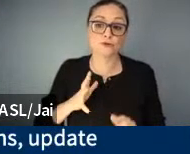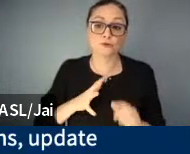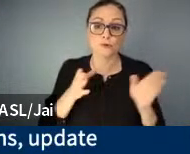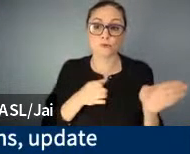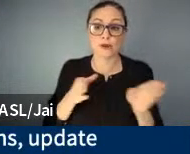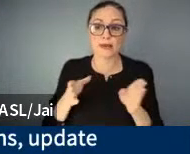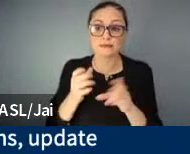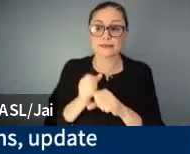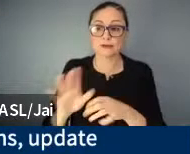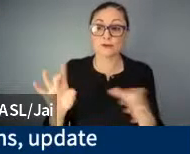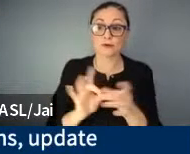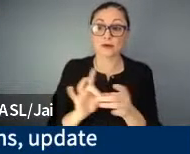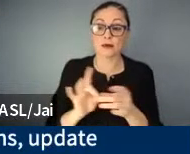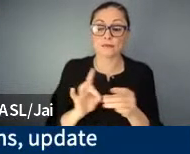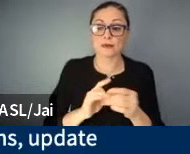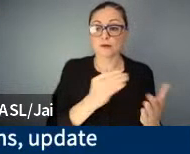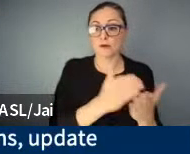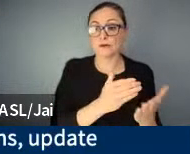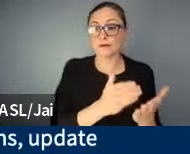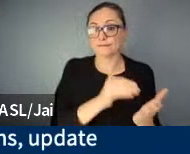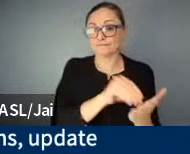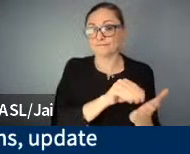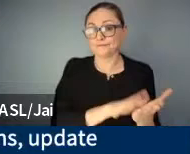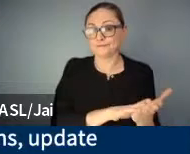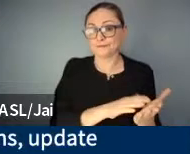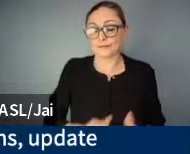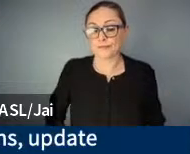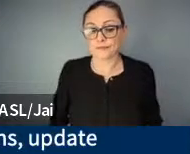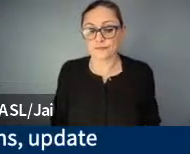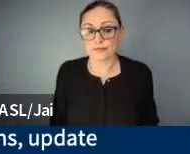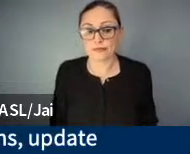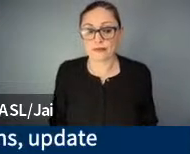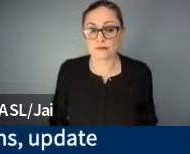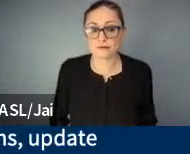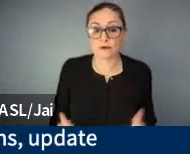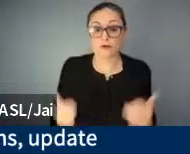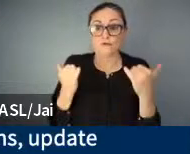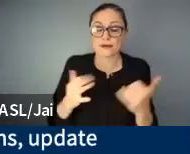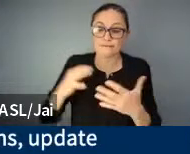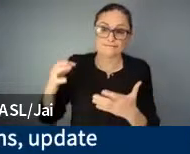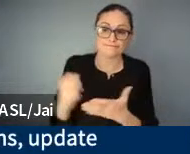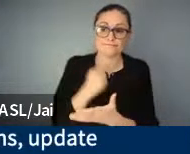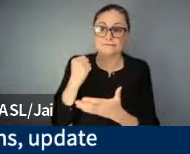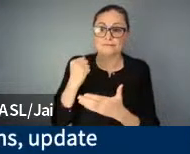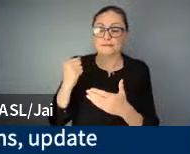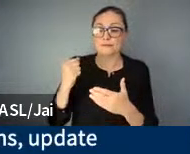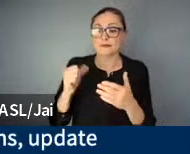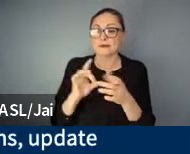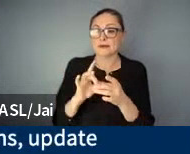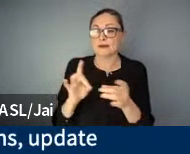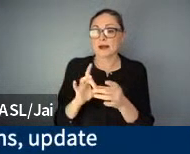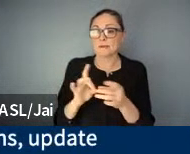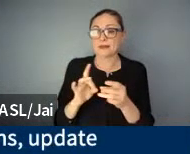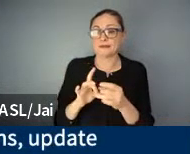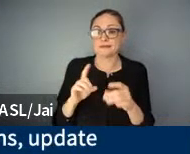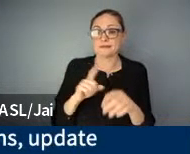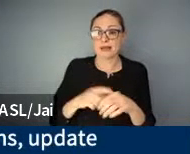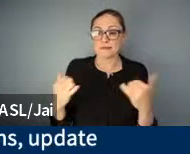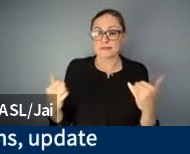your comment on the record. So now is really the time to comment. Our comment period runs through November